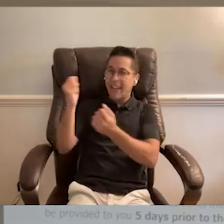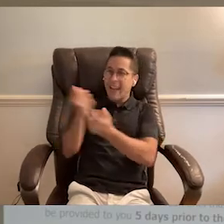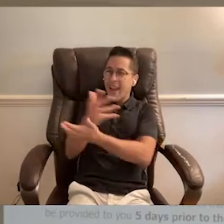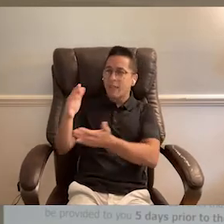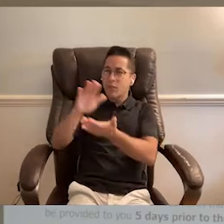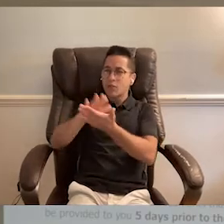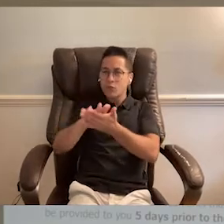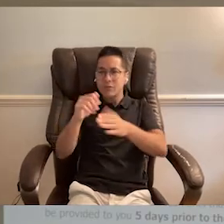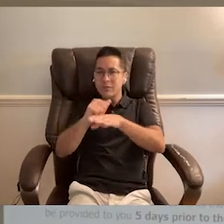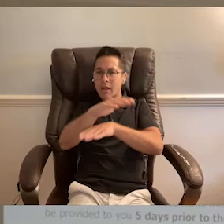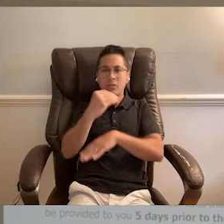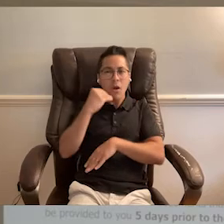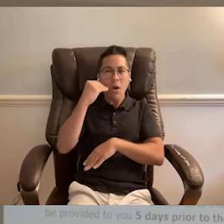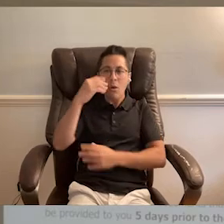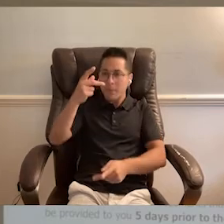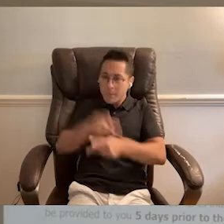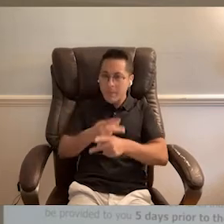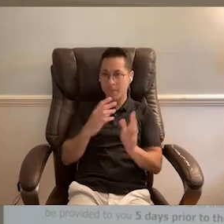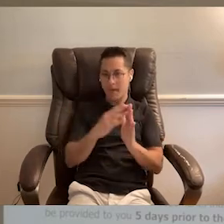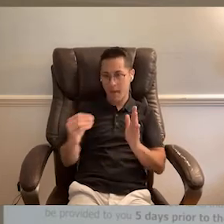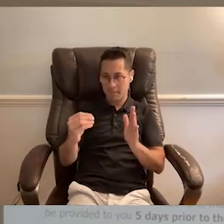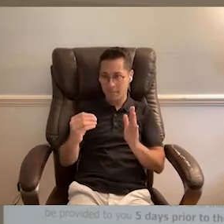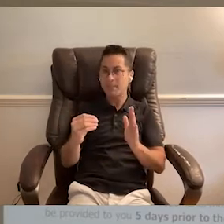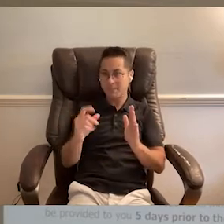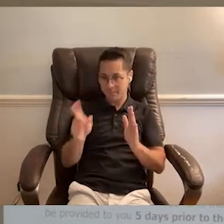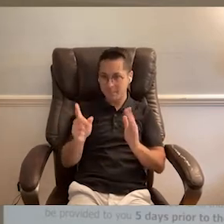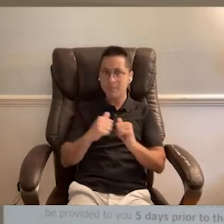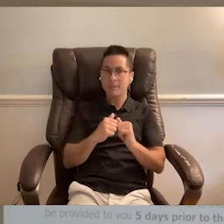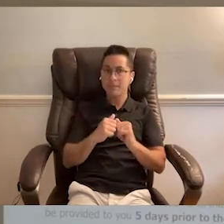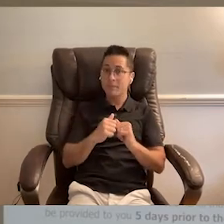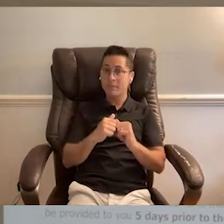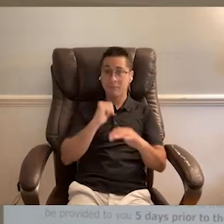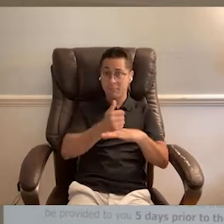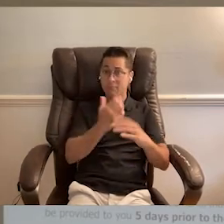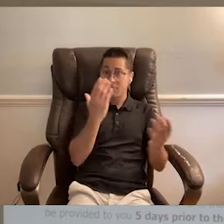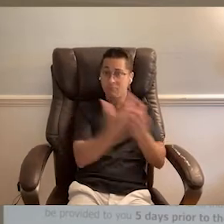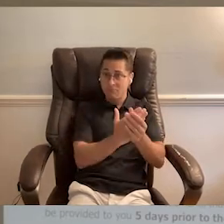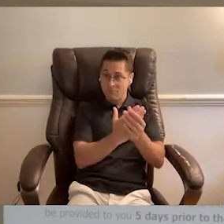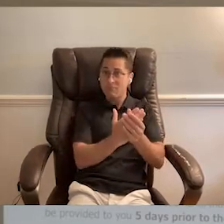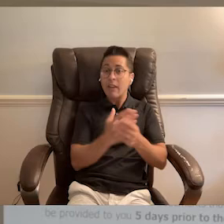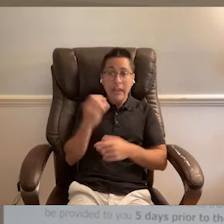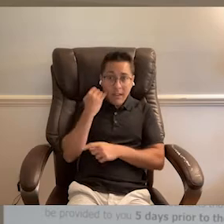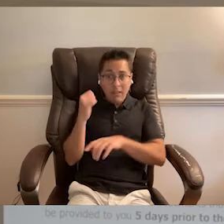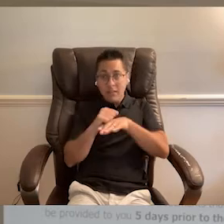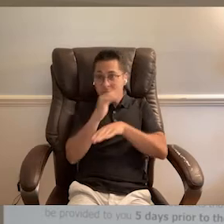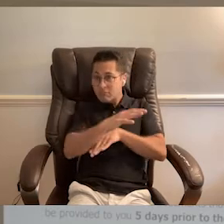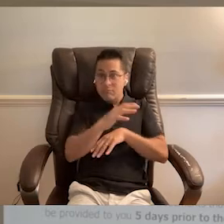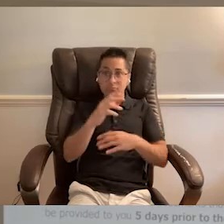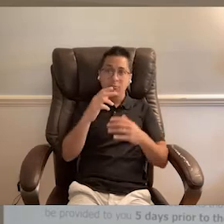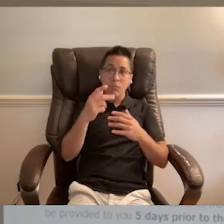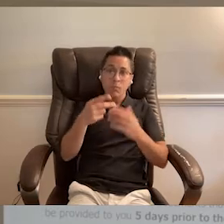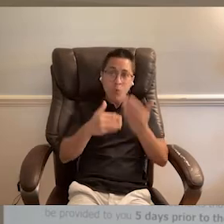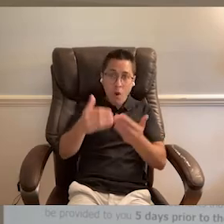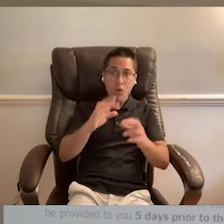a copy, okay? Make a binder for your child, and if they send home progress reports, report